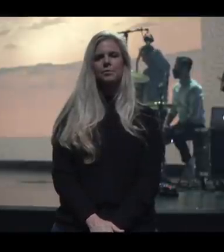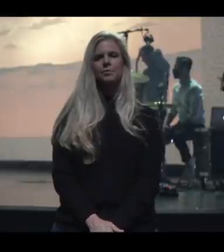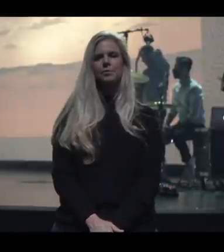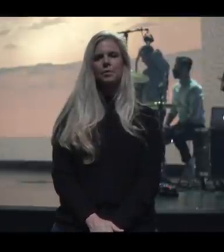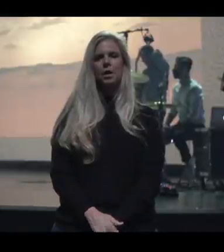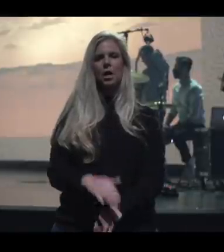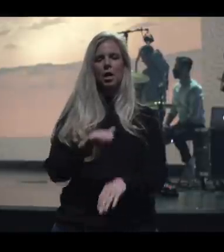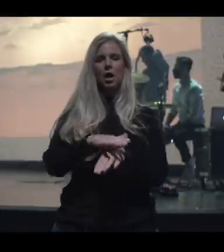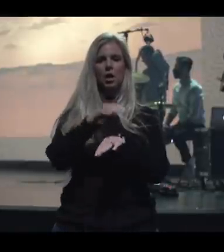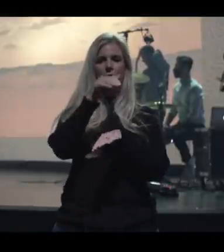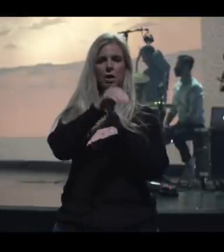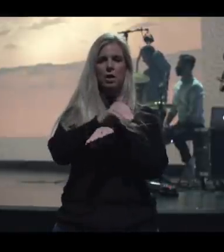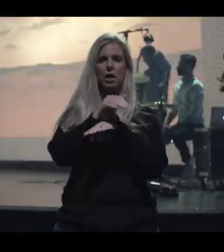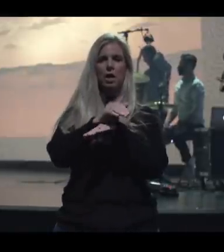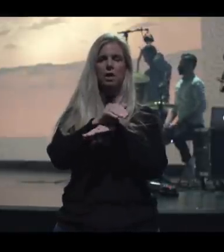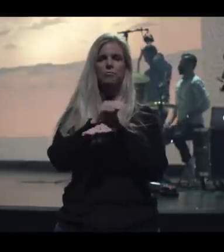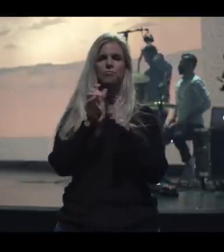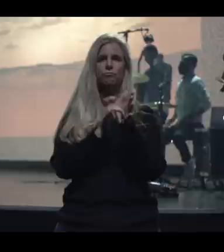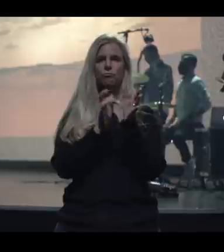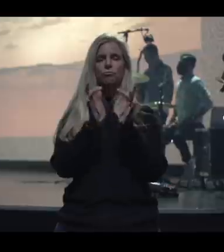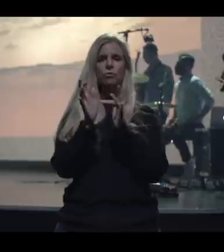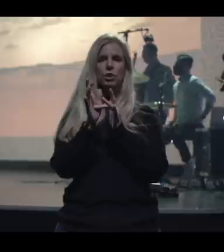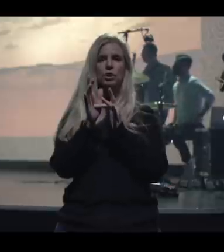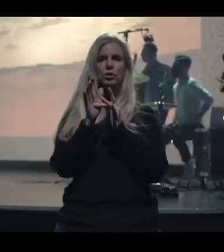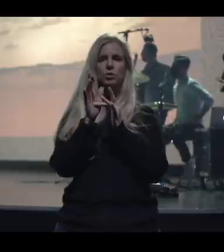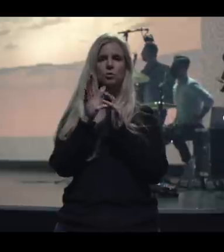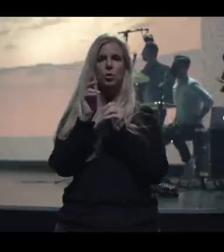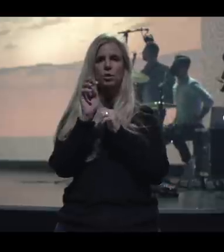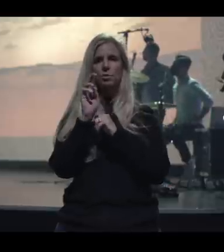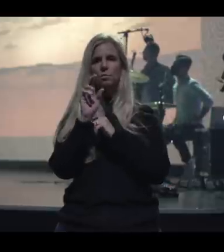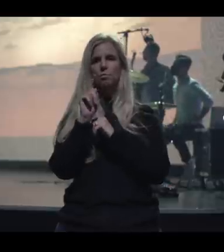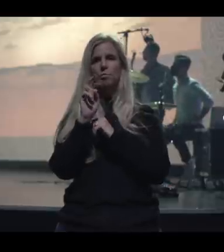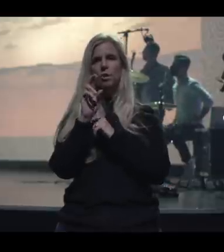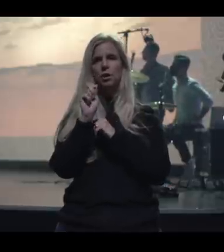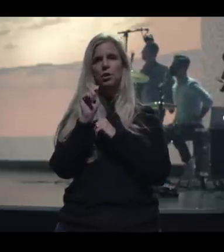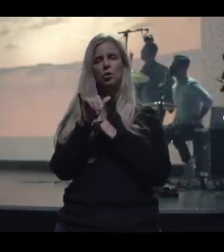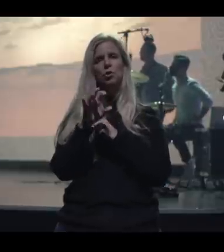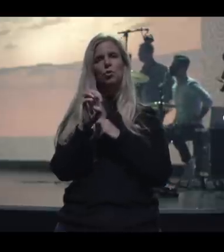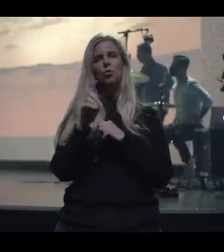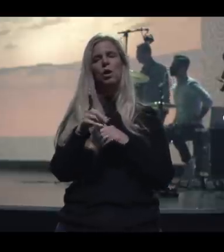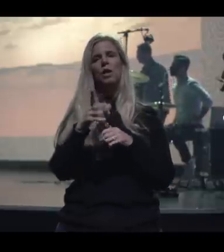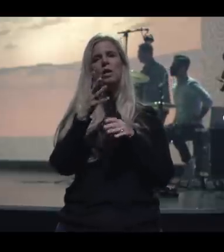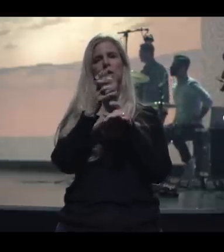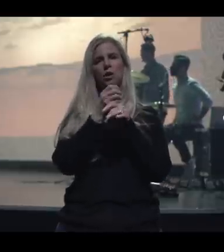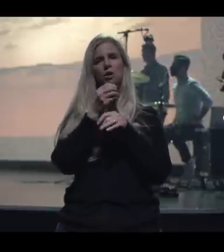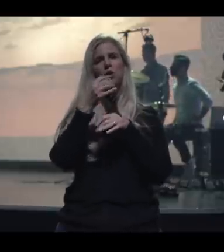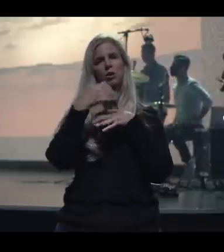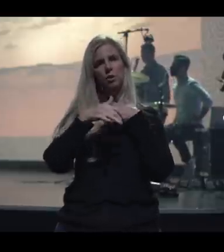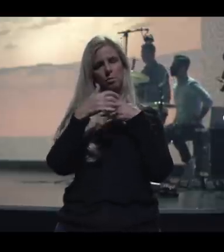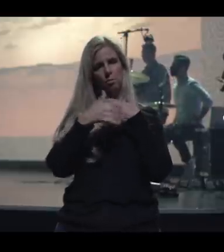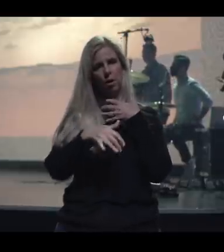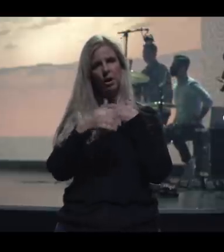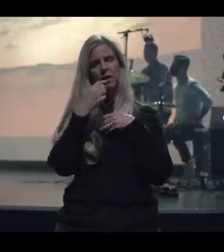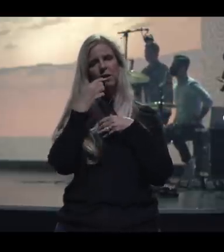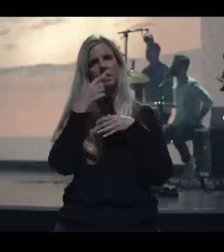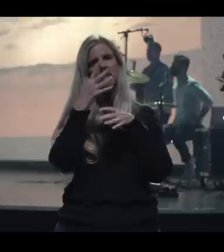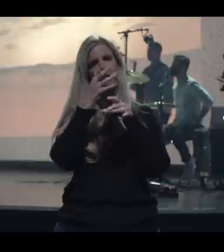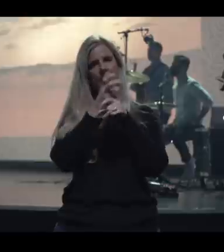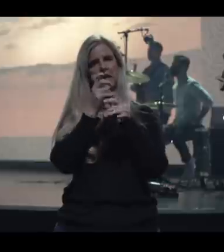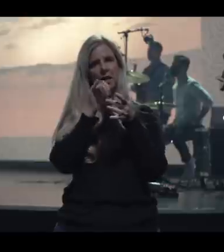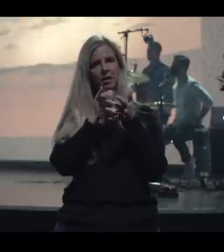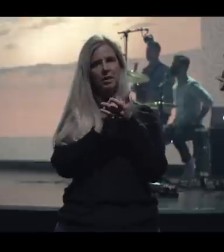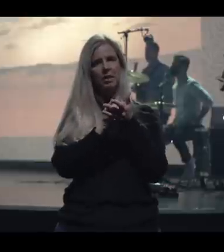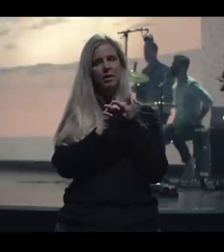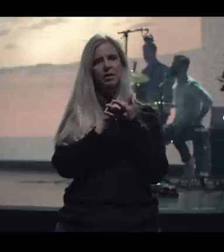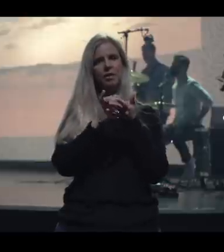On the night Jesus was betrayed, he took the bread and he said, "Take, eat. This is my body broken